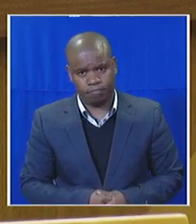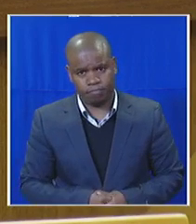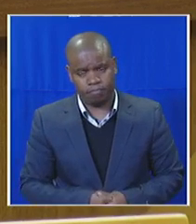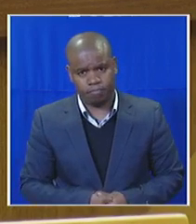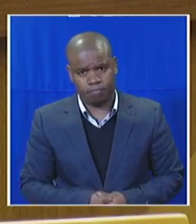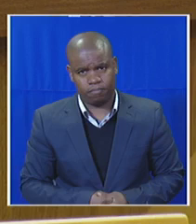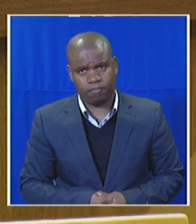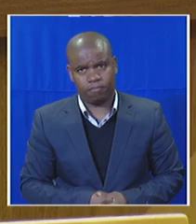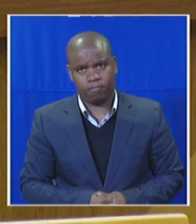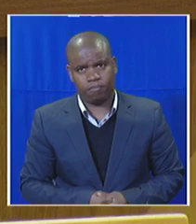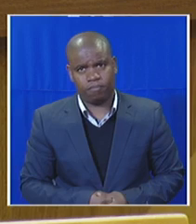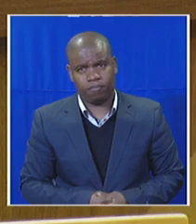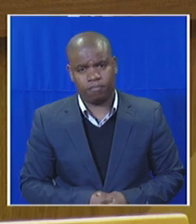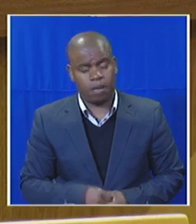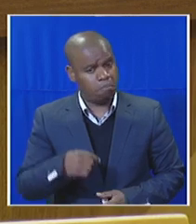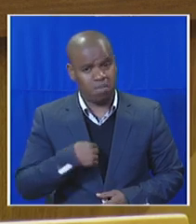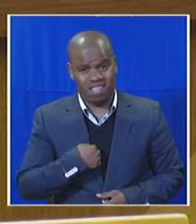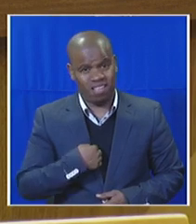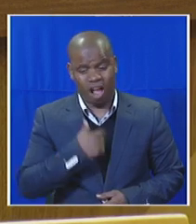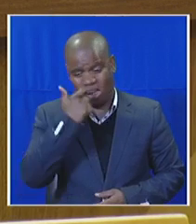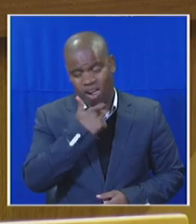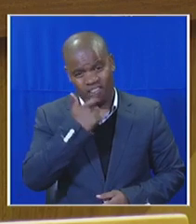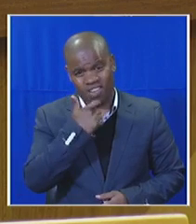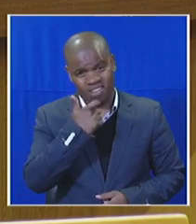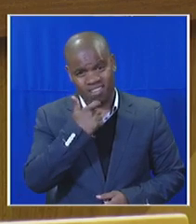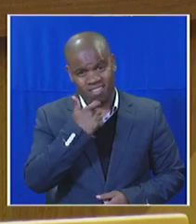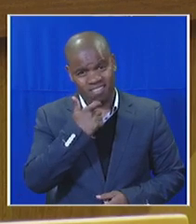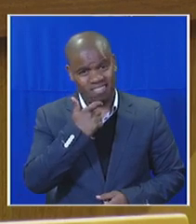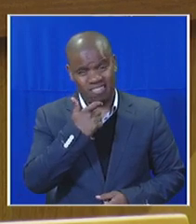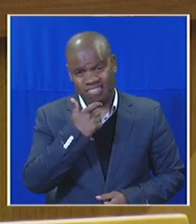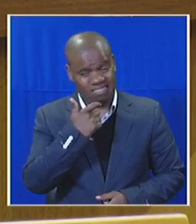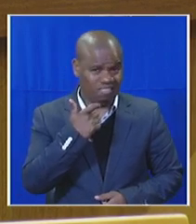I don't know how to stop my laughter. Is it hurting?